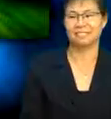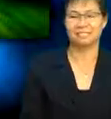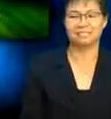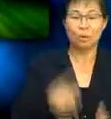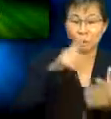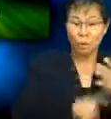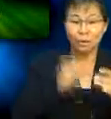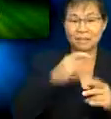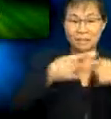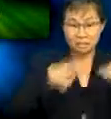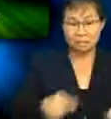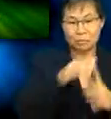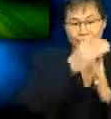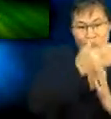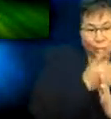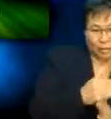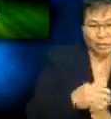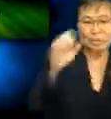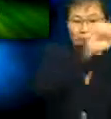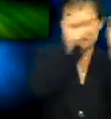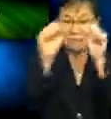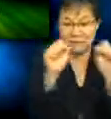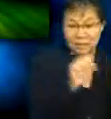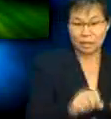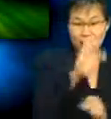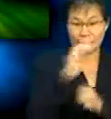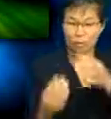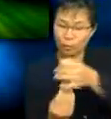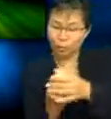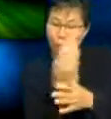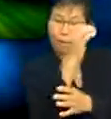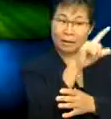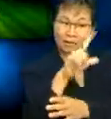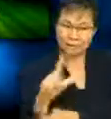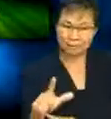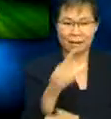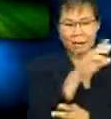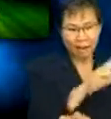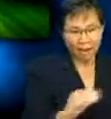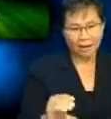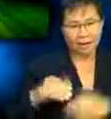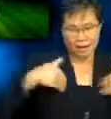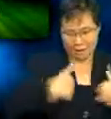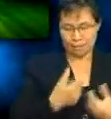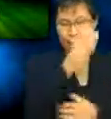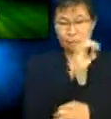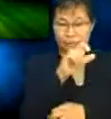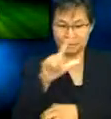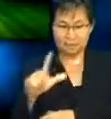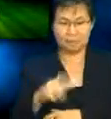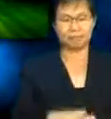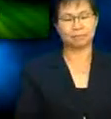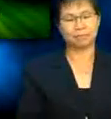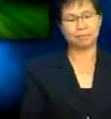What is the difference between the shape of a plant cell and an